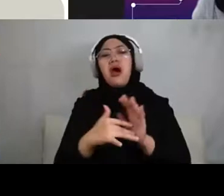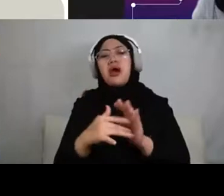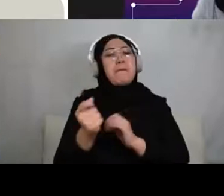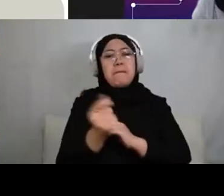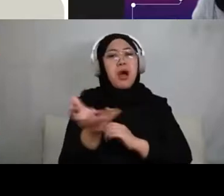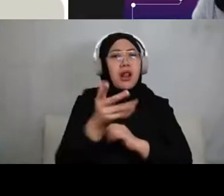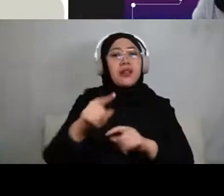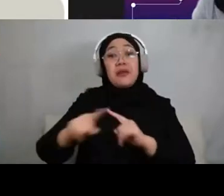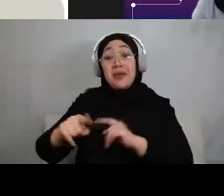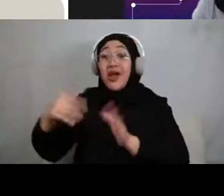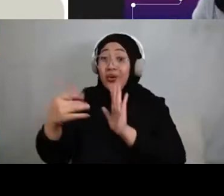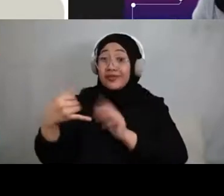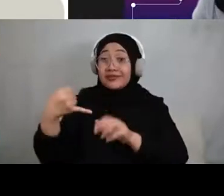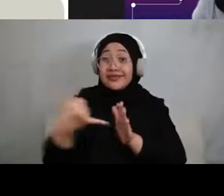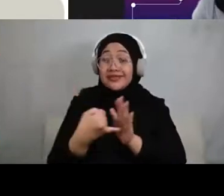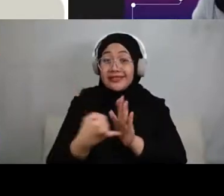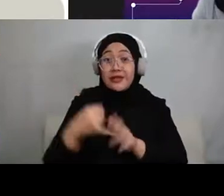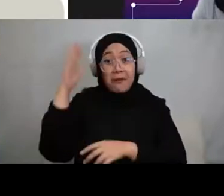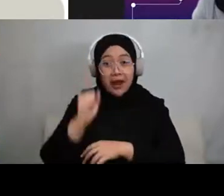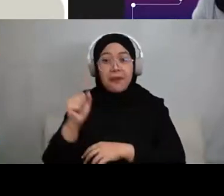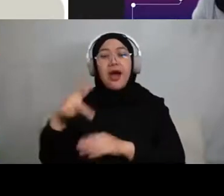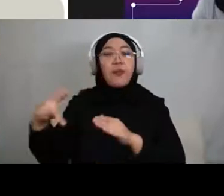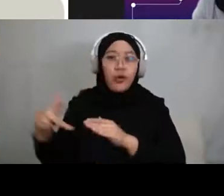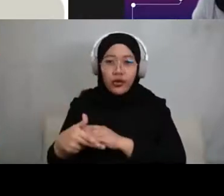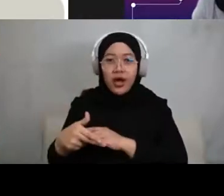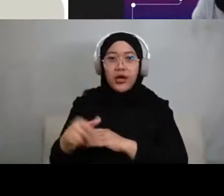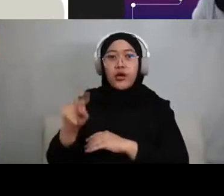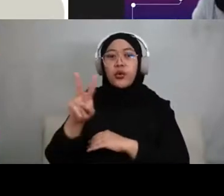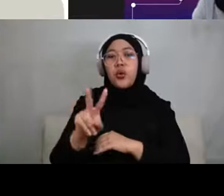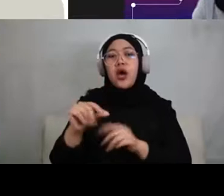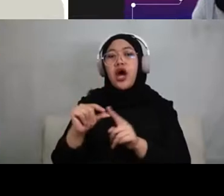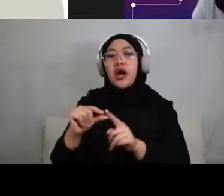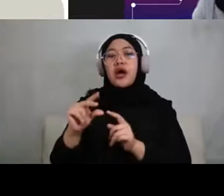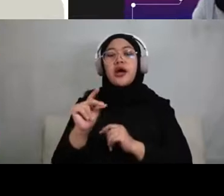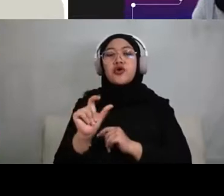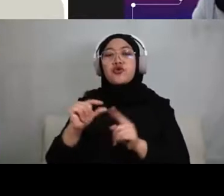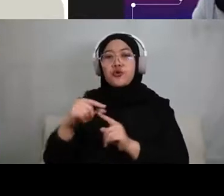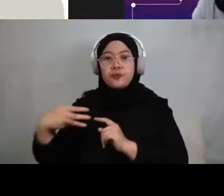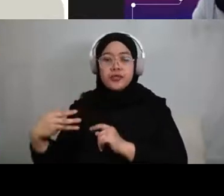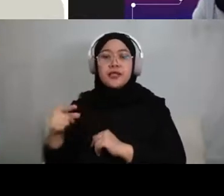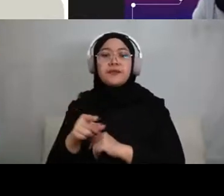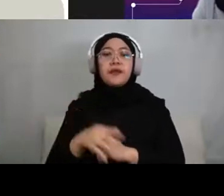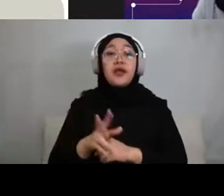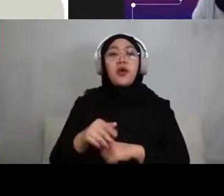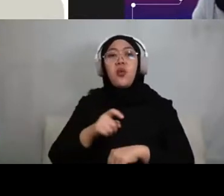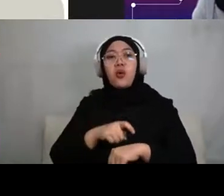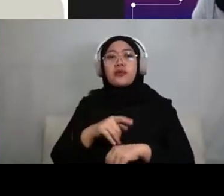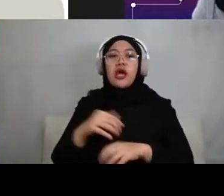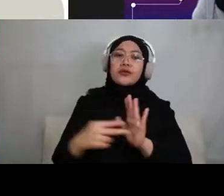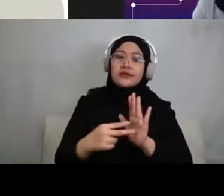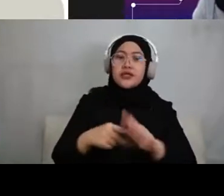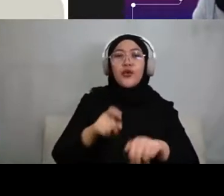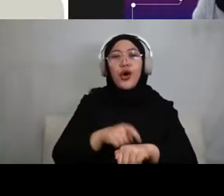So we suggest you to go for a longer range bus with which you can charge it in the nighttime, use it in the daytime. That's a good